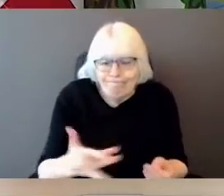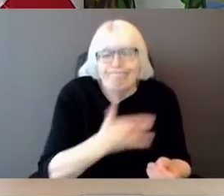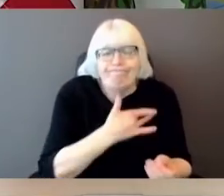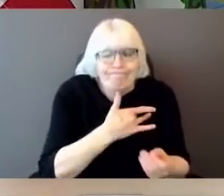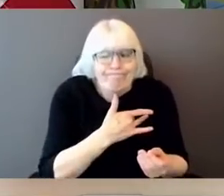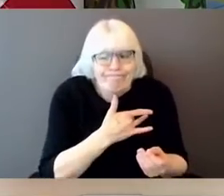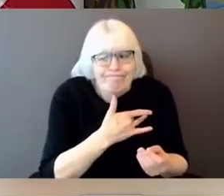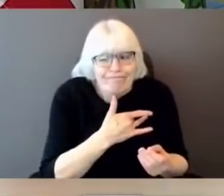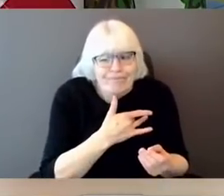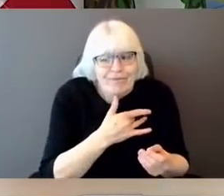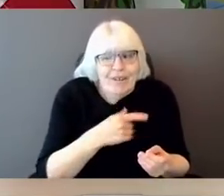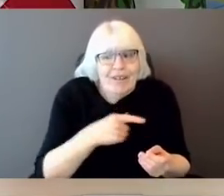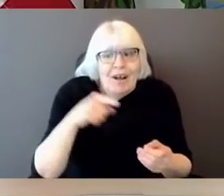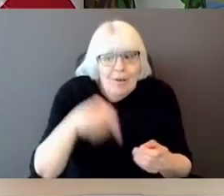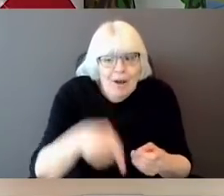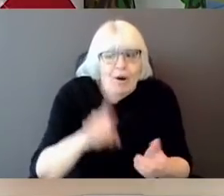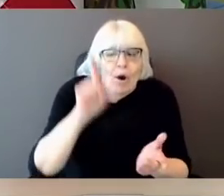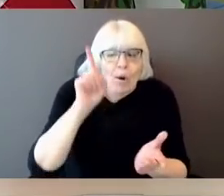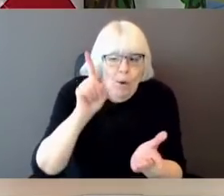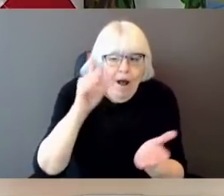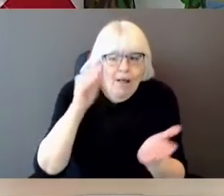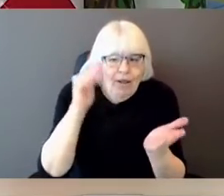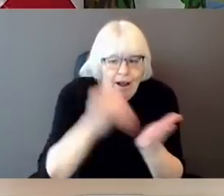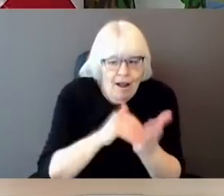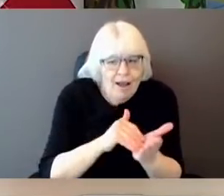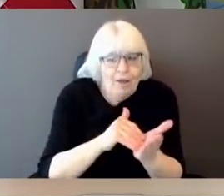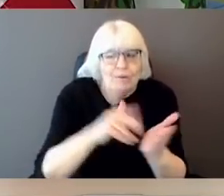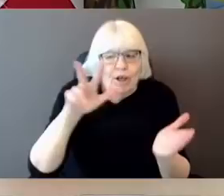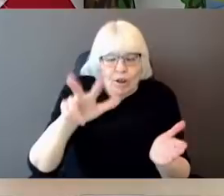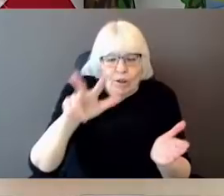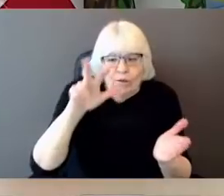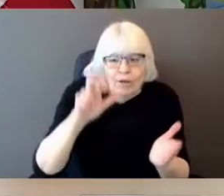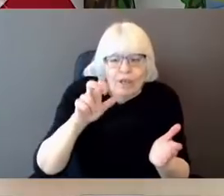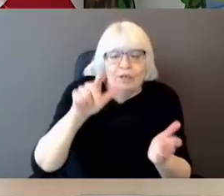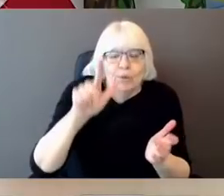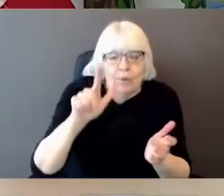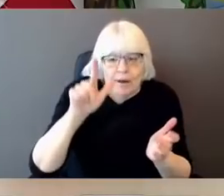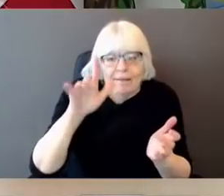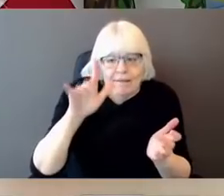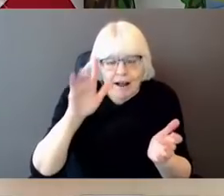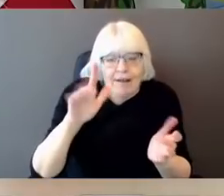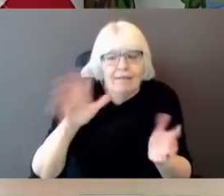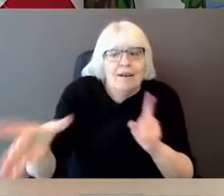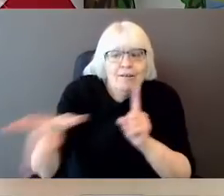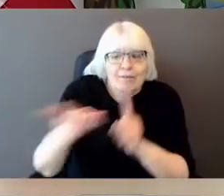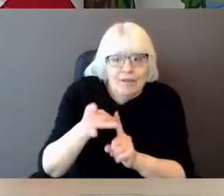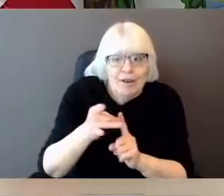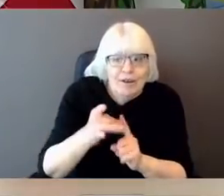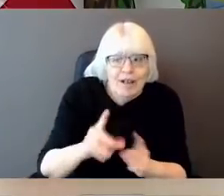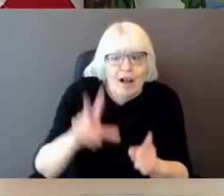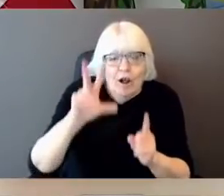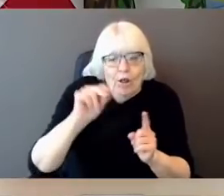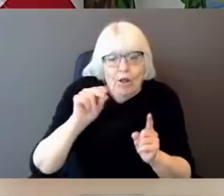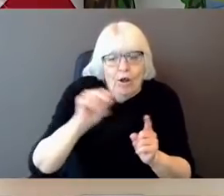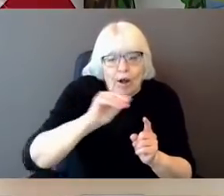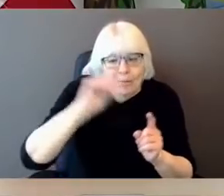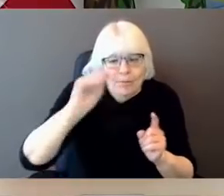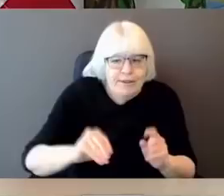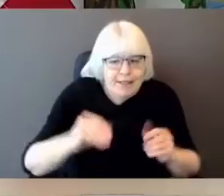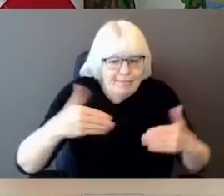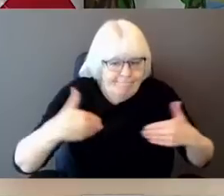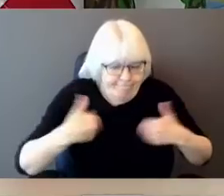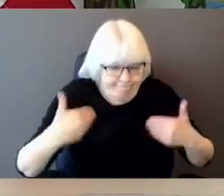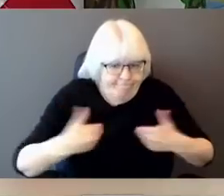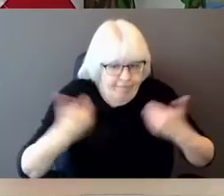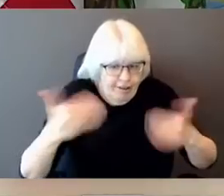cases. 30% of these cases were in children and youth age 18 and under, and 46% were in adults between the ages of